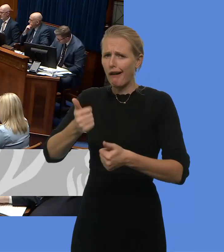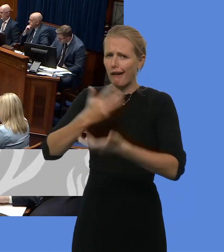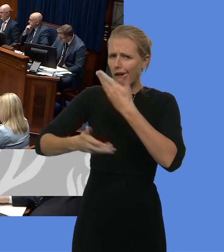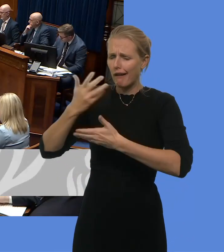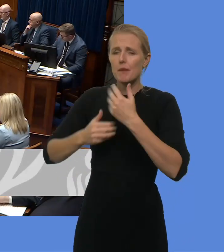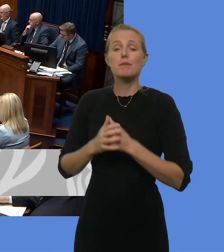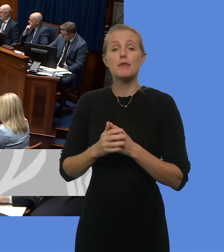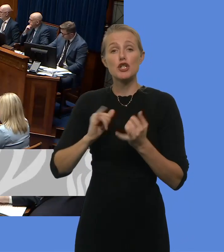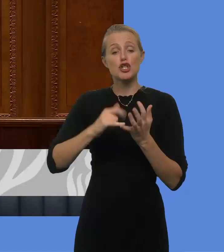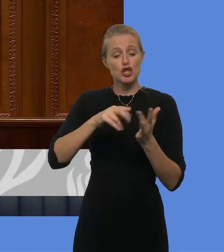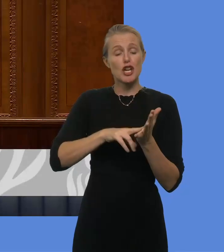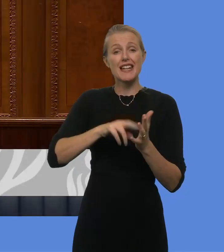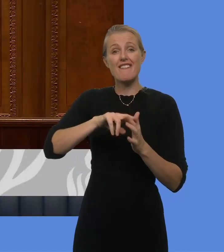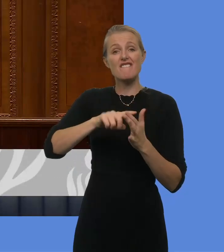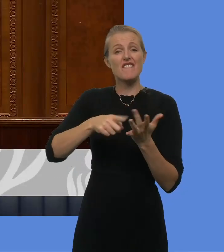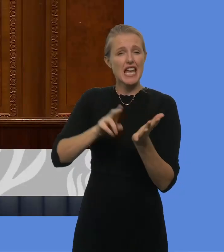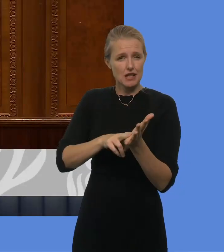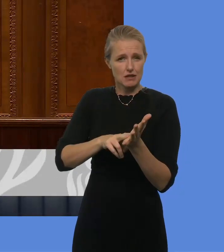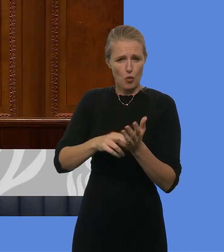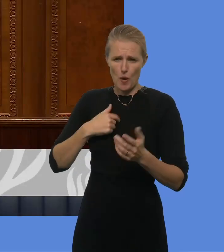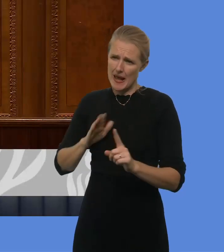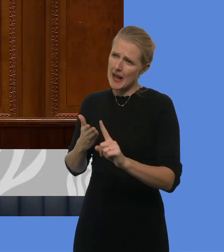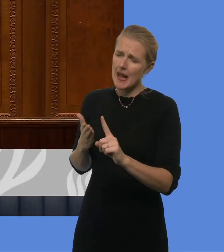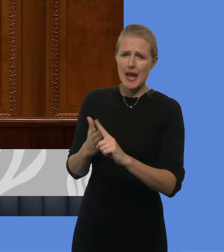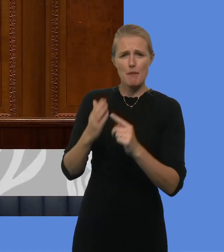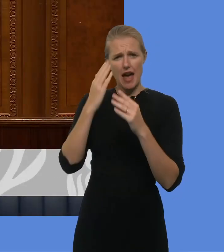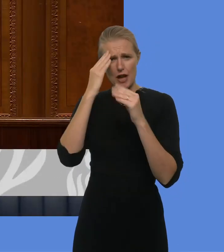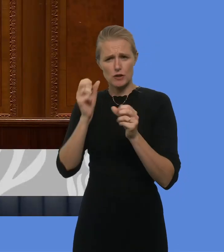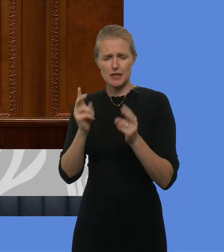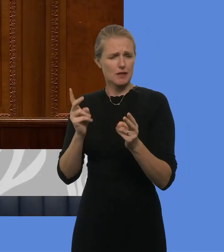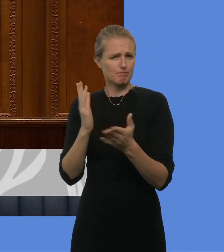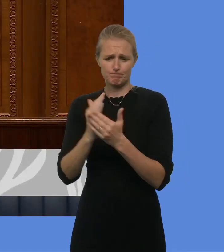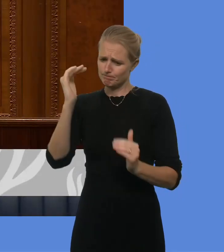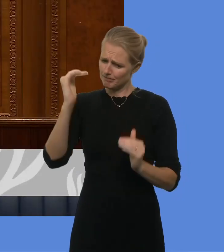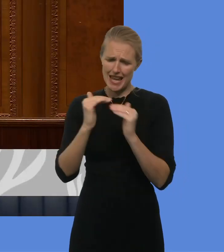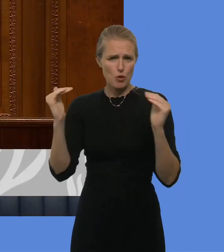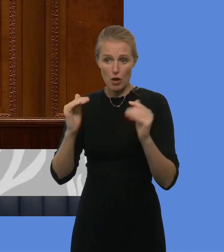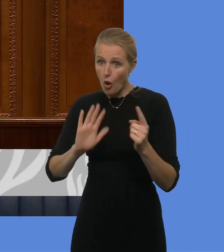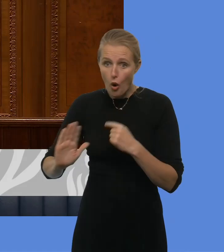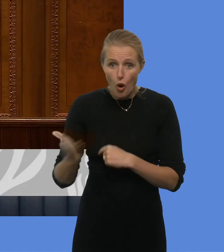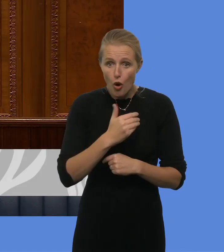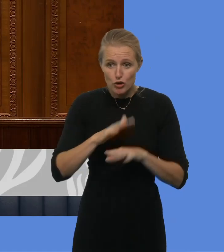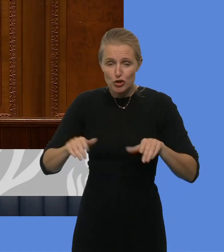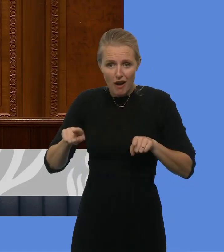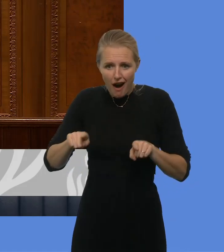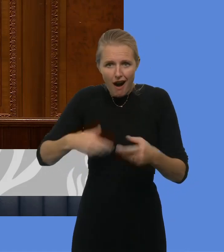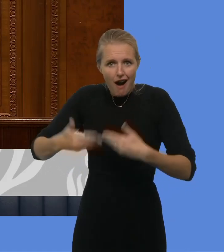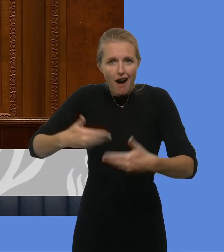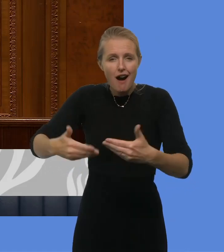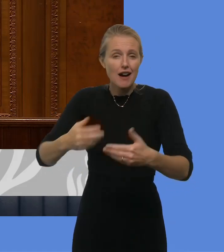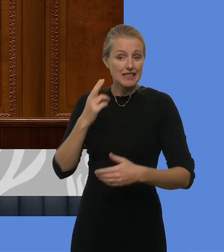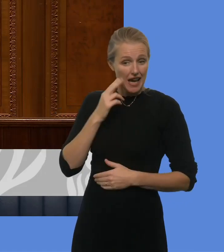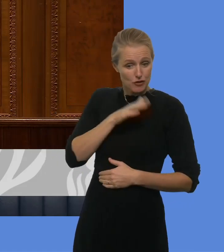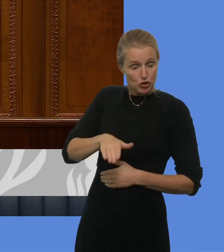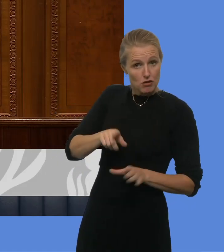an education system underpinned by equality, which delivers for all and leaves no child or young person behind. Deaf children and young people should